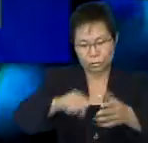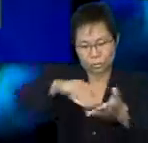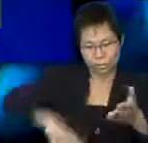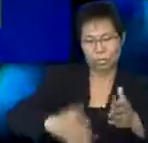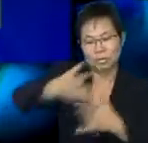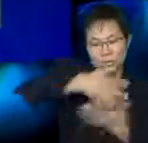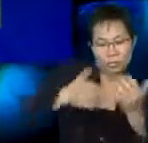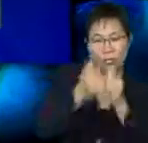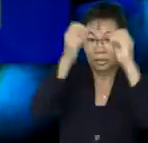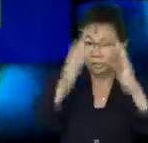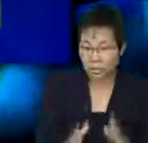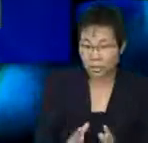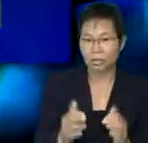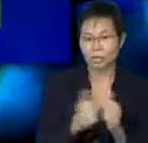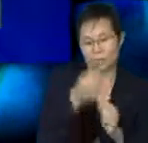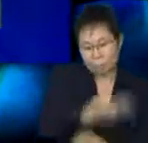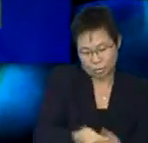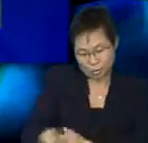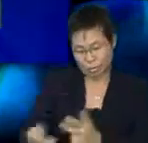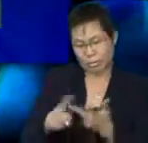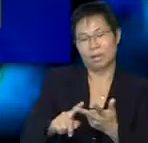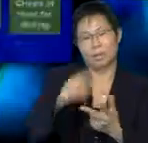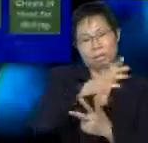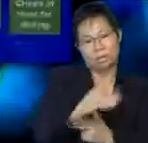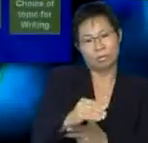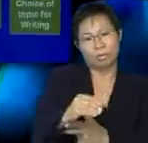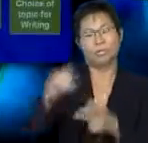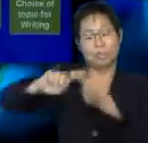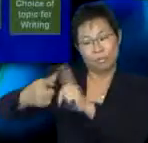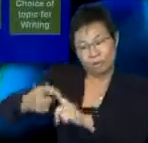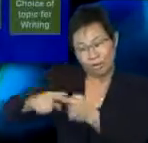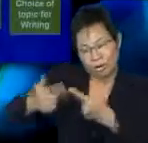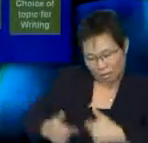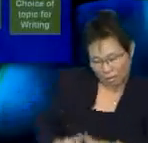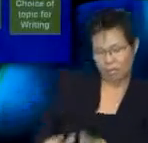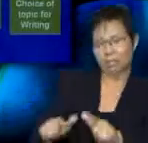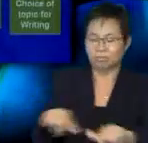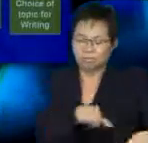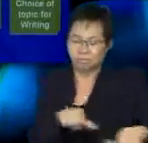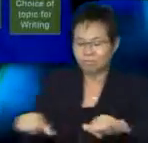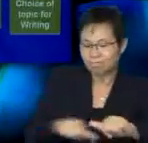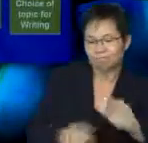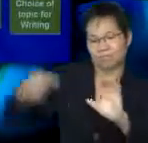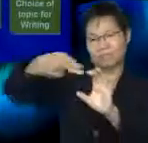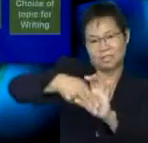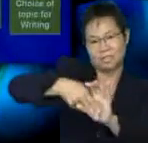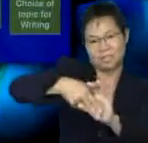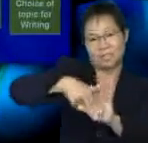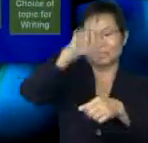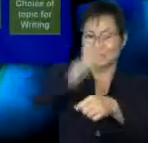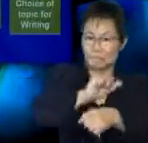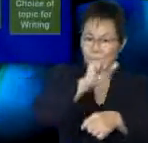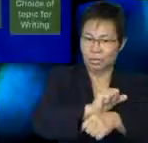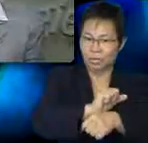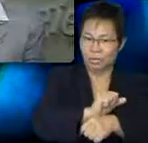with the teacher, with the material, and with their peers allow them to actively participate in the